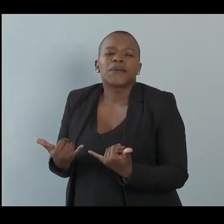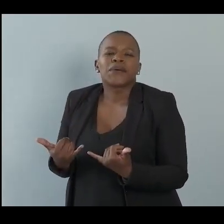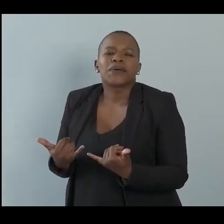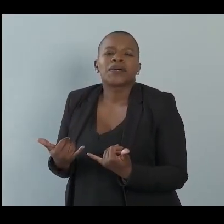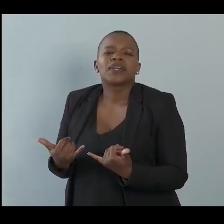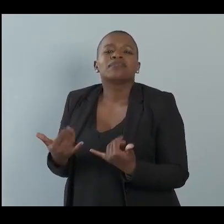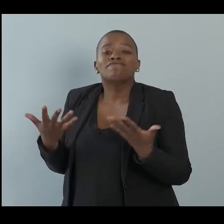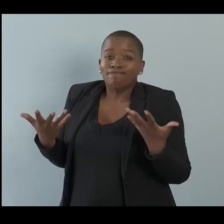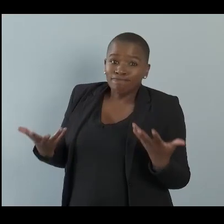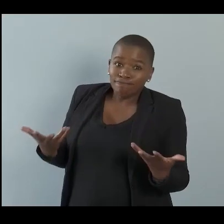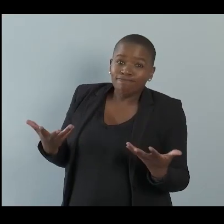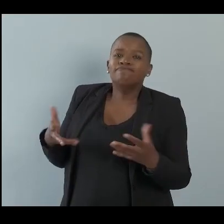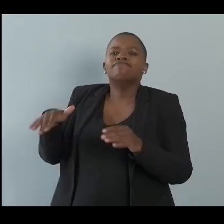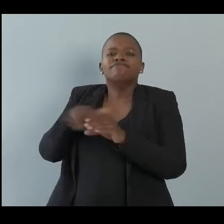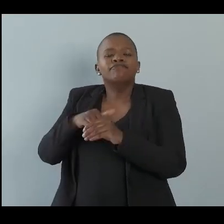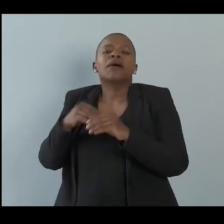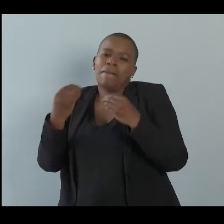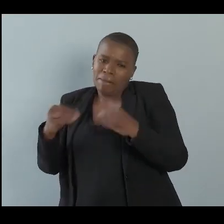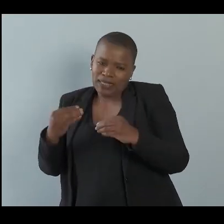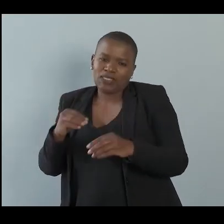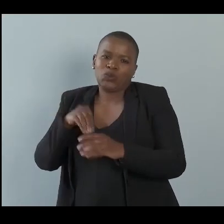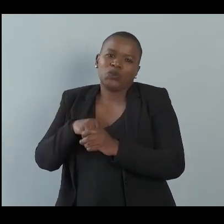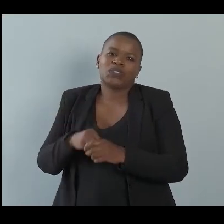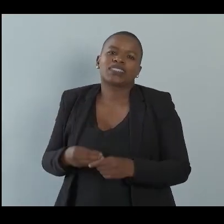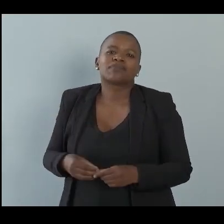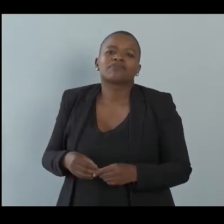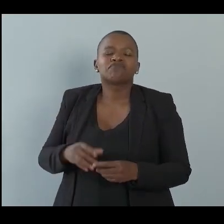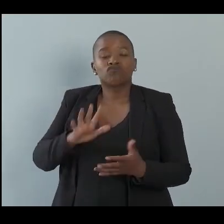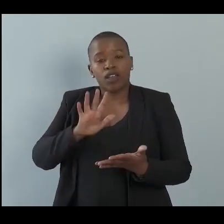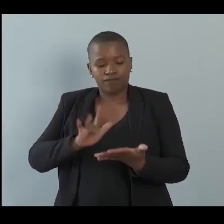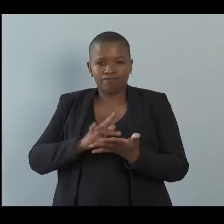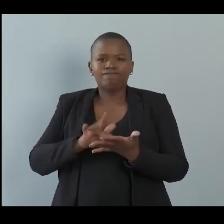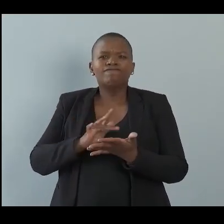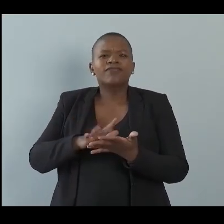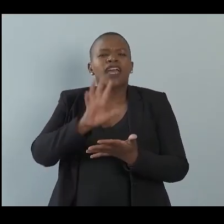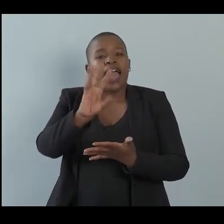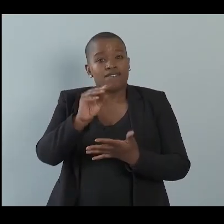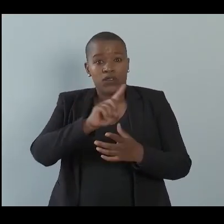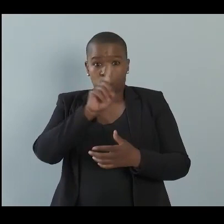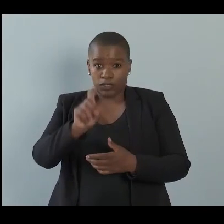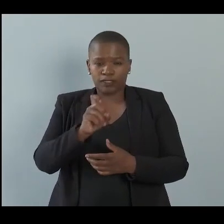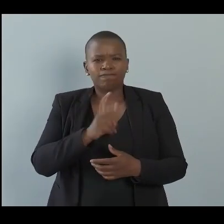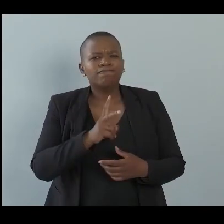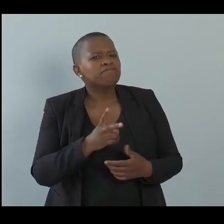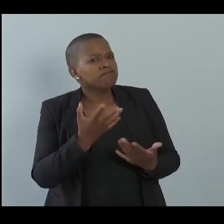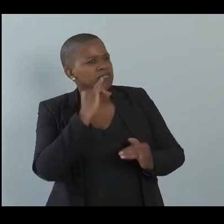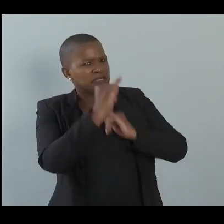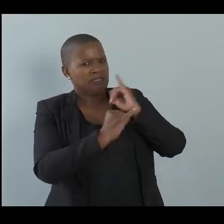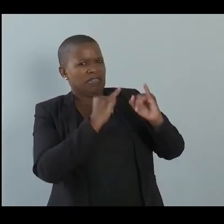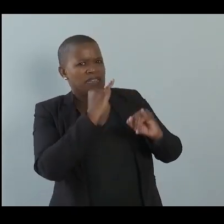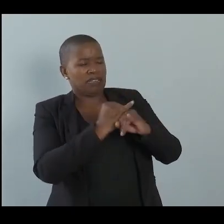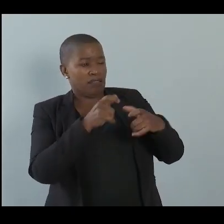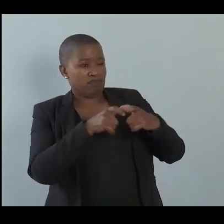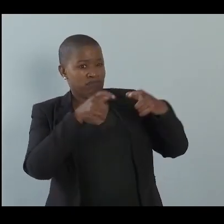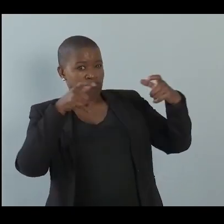business being on an aggressive growth path. Werner, Ernst Kaplan, what is your appetite for international expansion? And maybe, Grant,